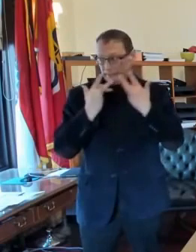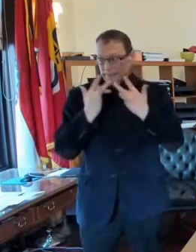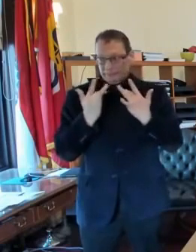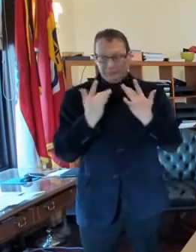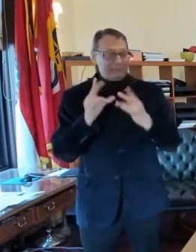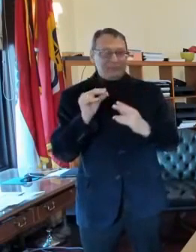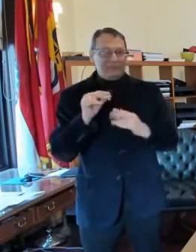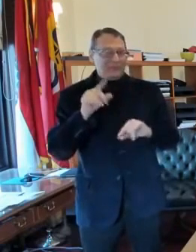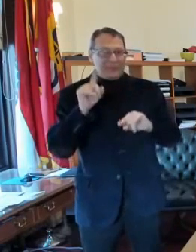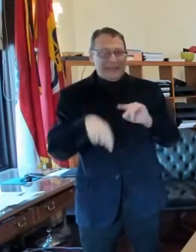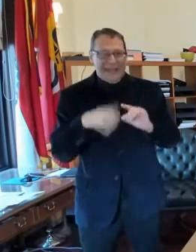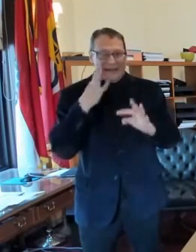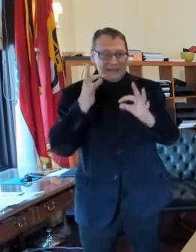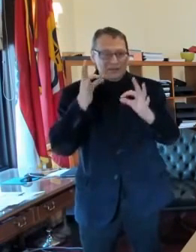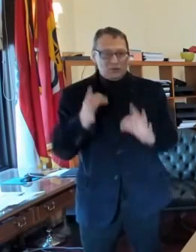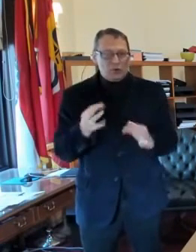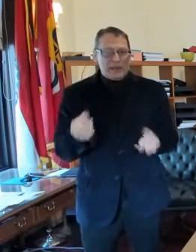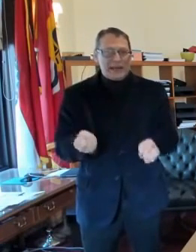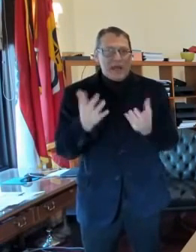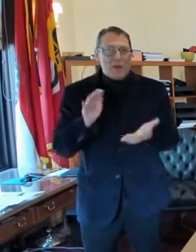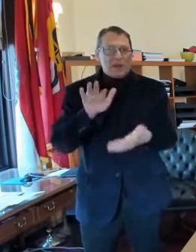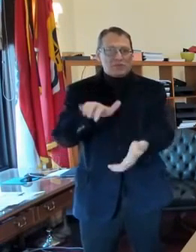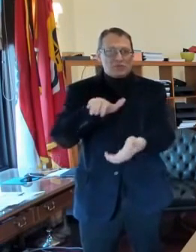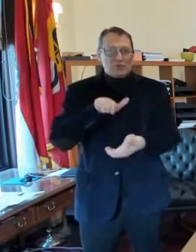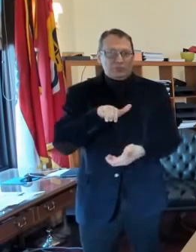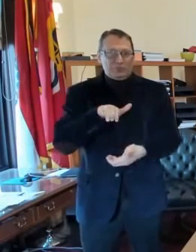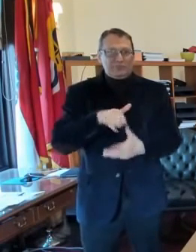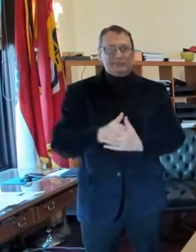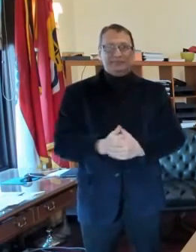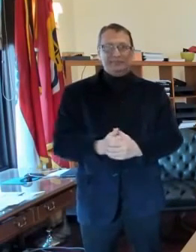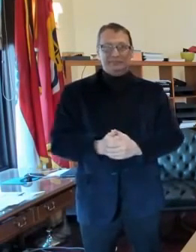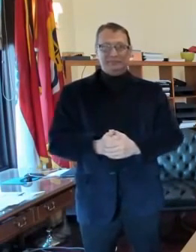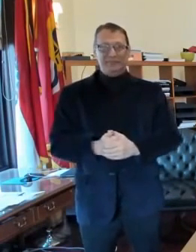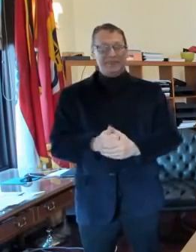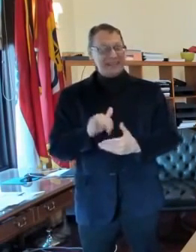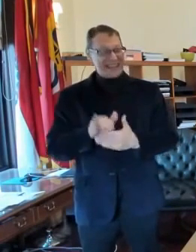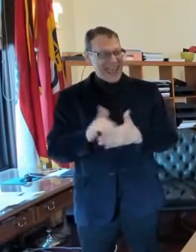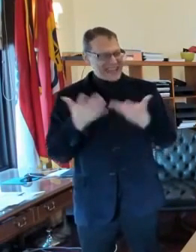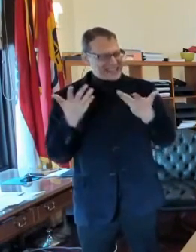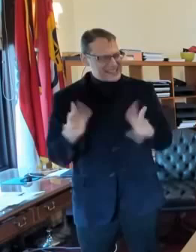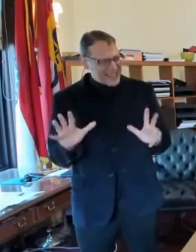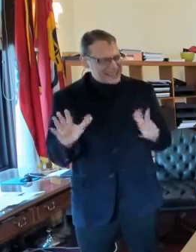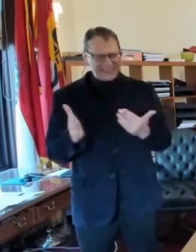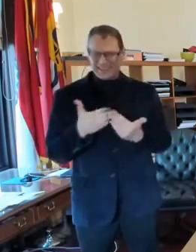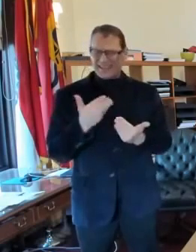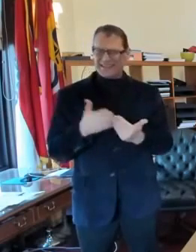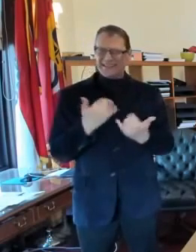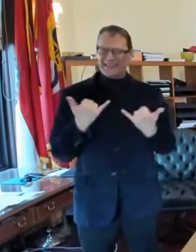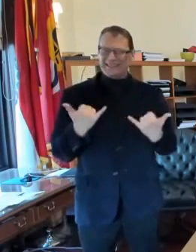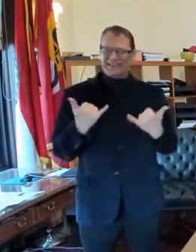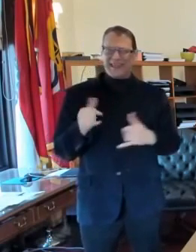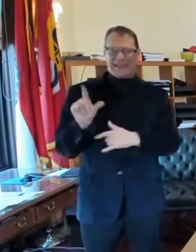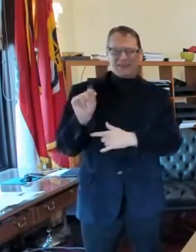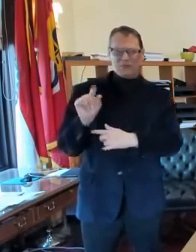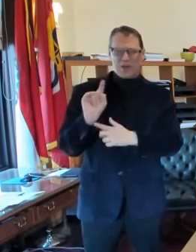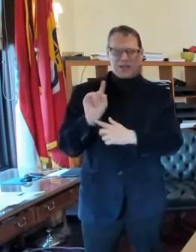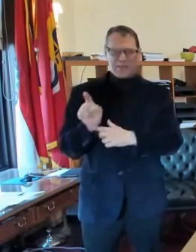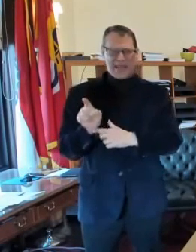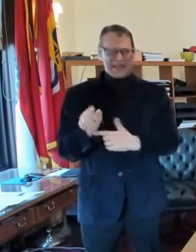don't get to determine that. That is it for new questions today, Matt. That's it. You guys went easy on me today. It's only been about 20